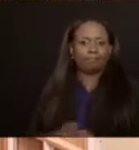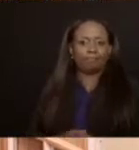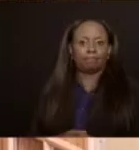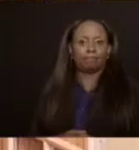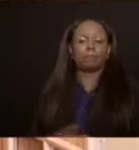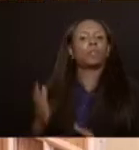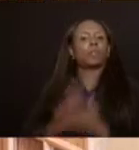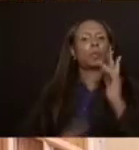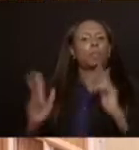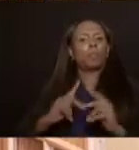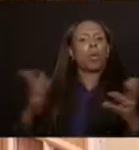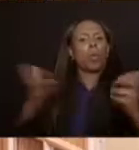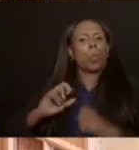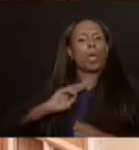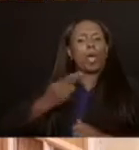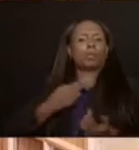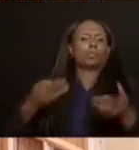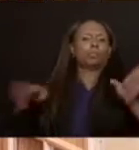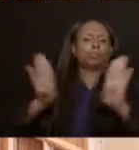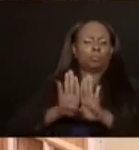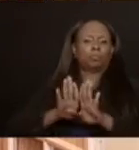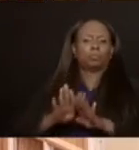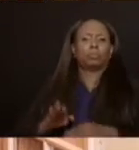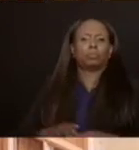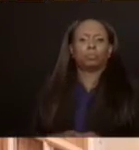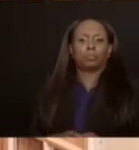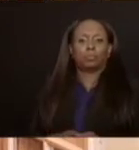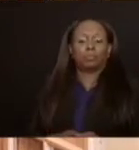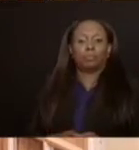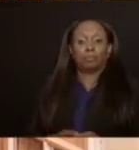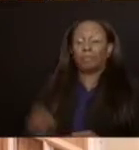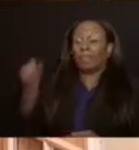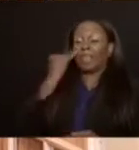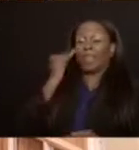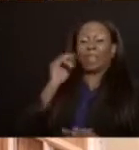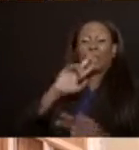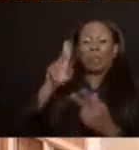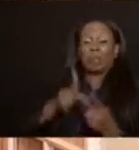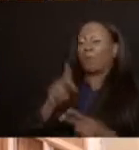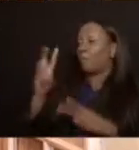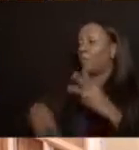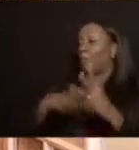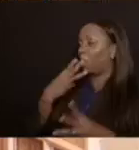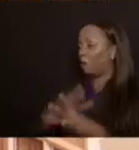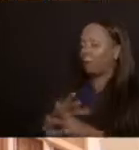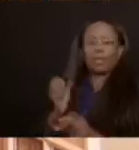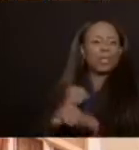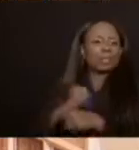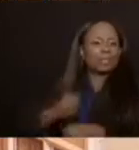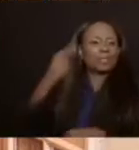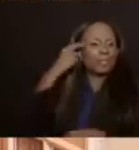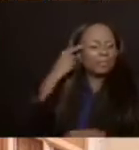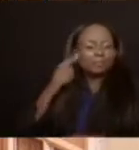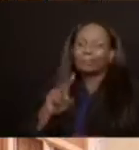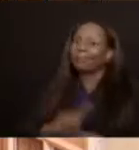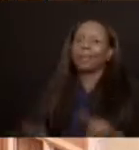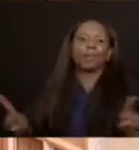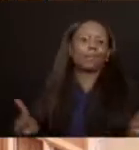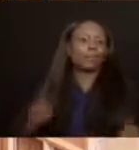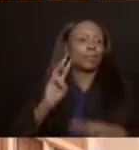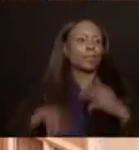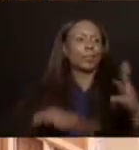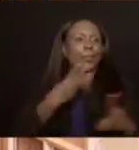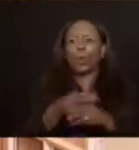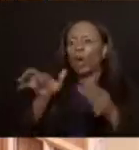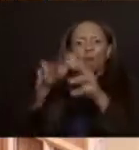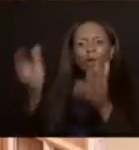even more lockdown. And as I said, look, in a perfect world, that makes absolute sense. But the world is not a perfect world.